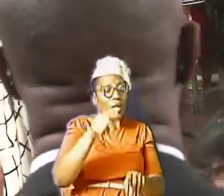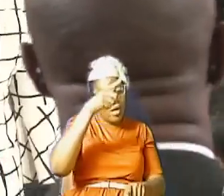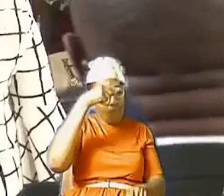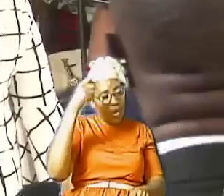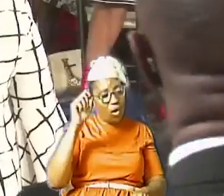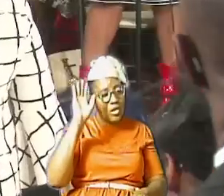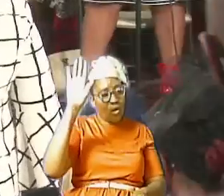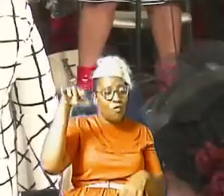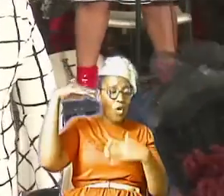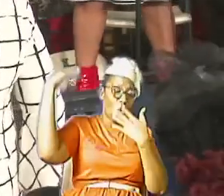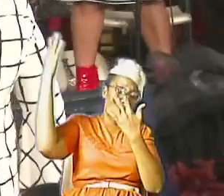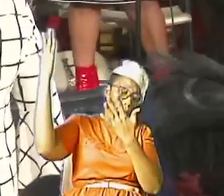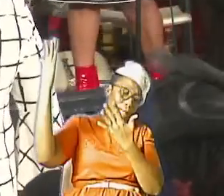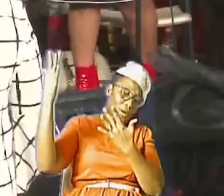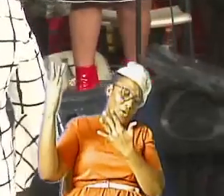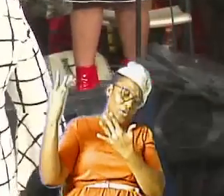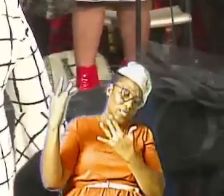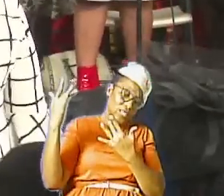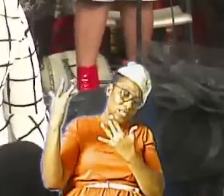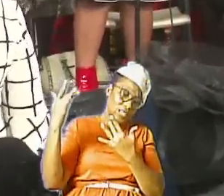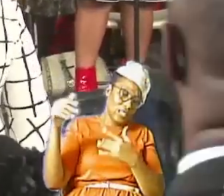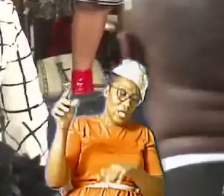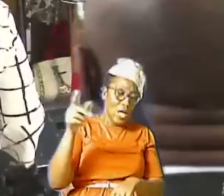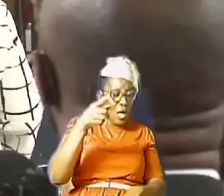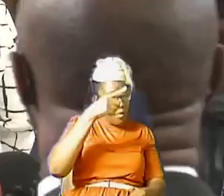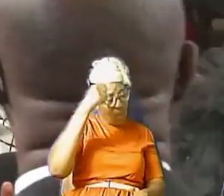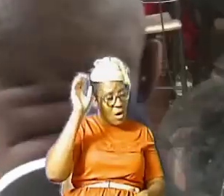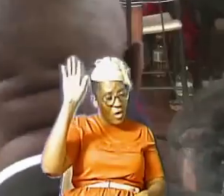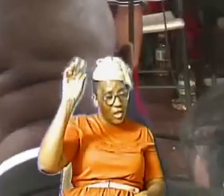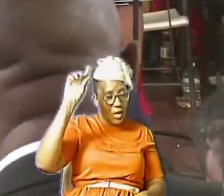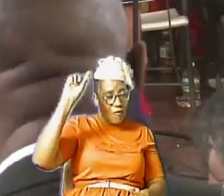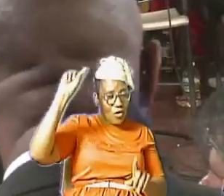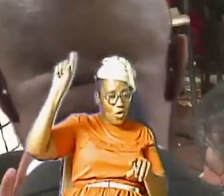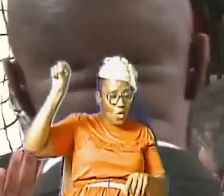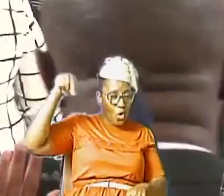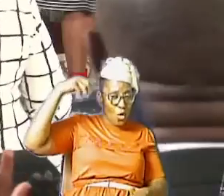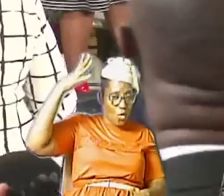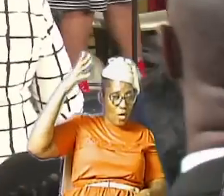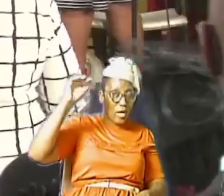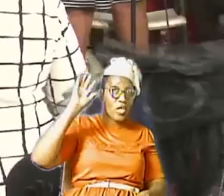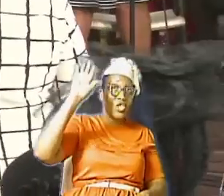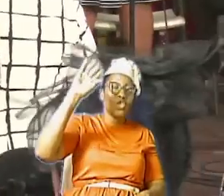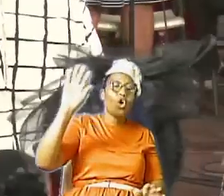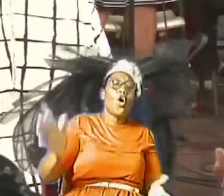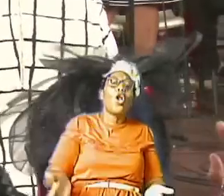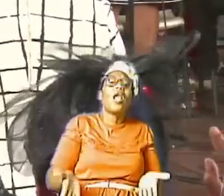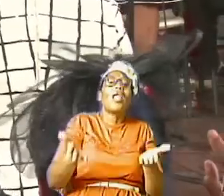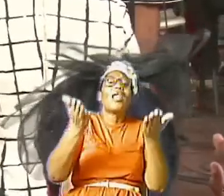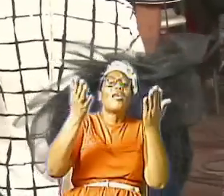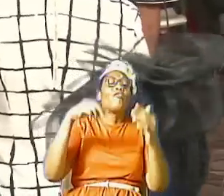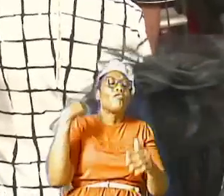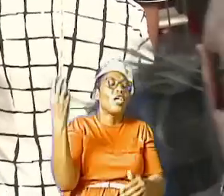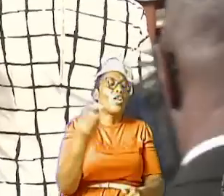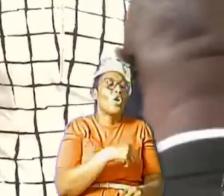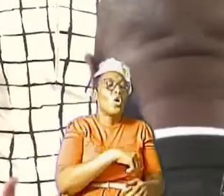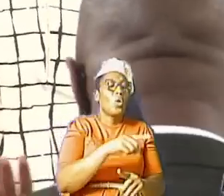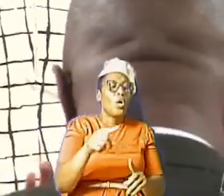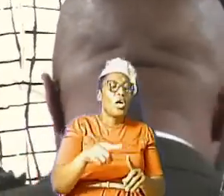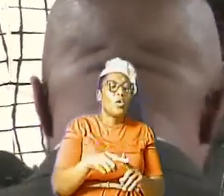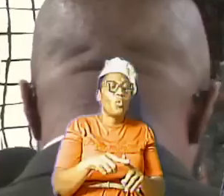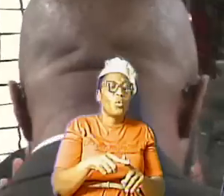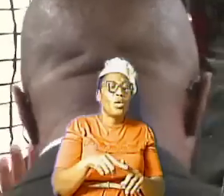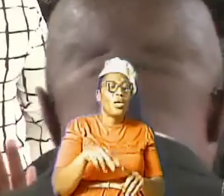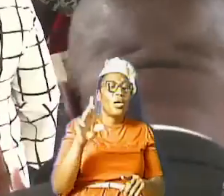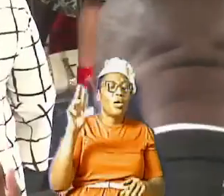but because of your mercies, because of your grace, God, you have lifted us when